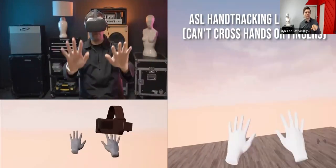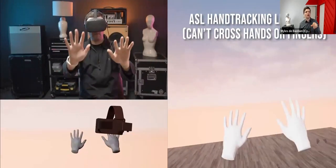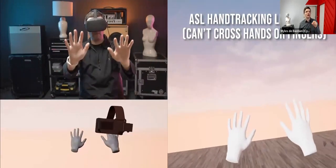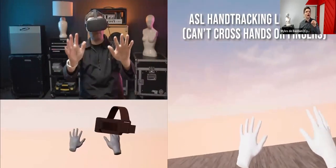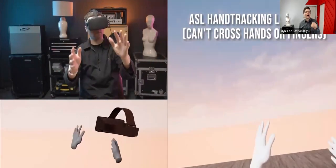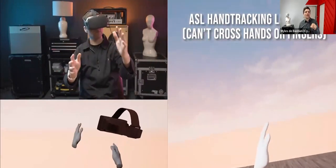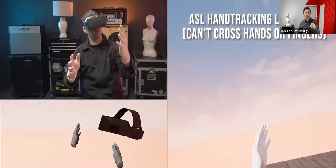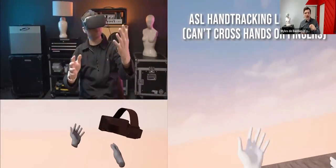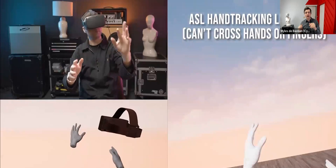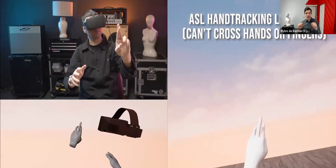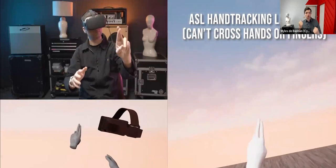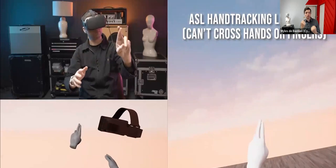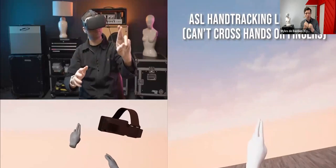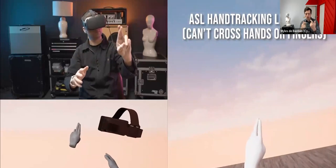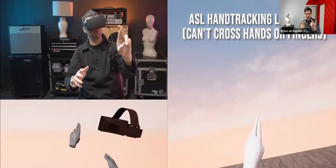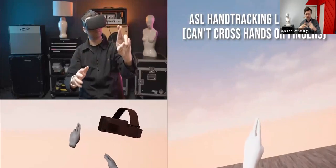from Mataka